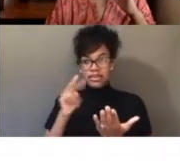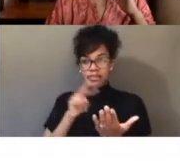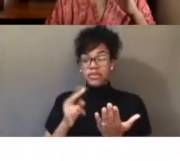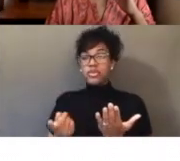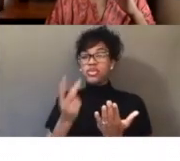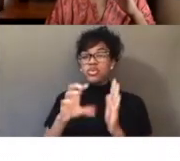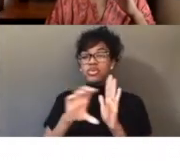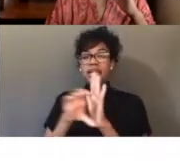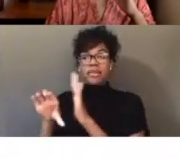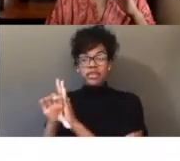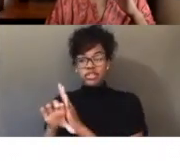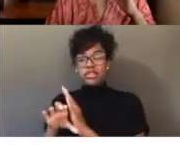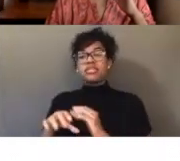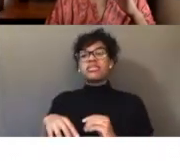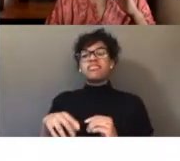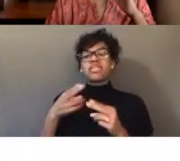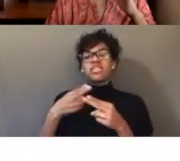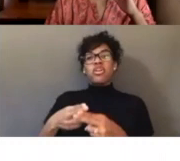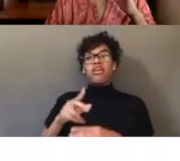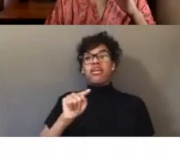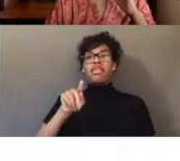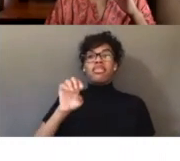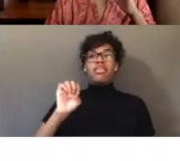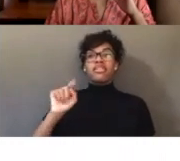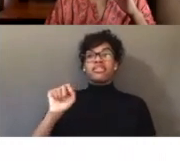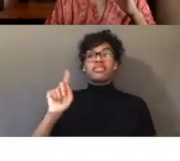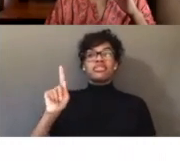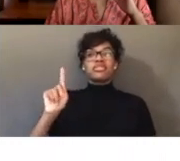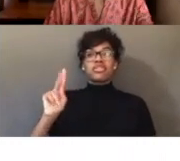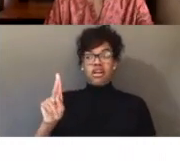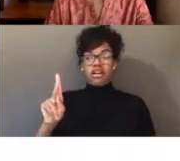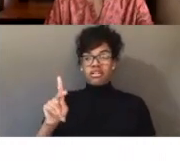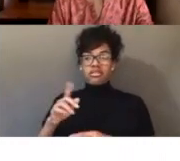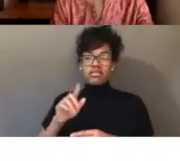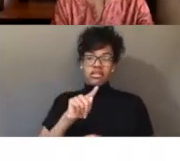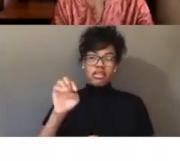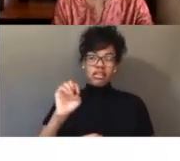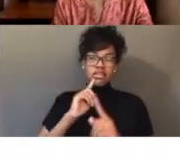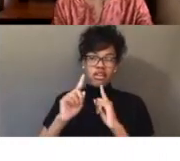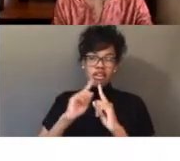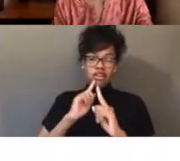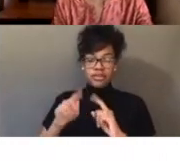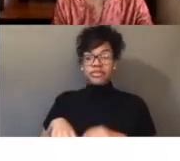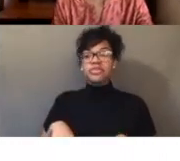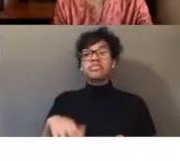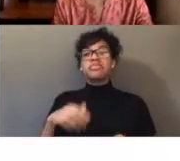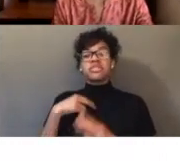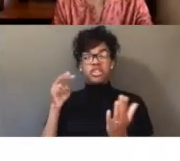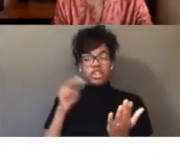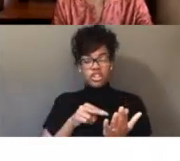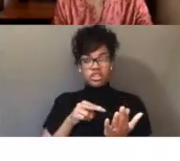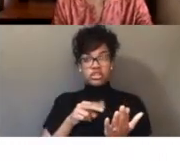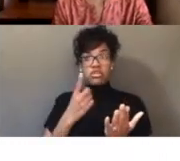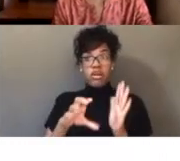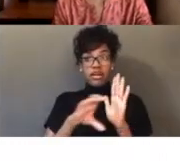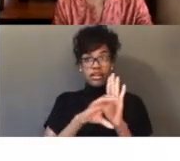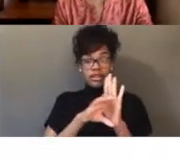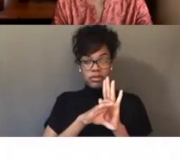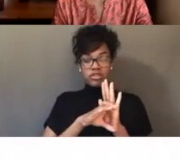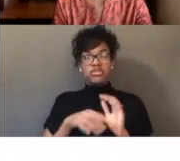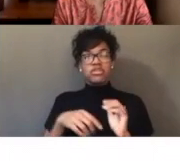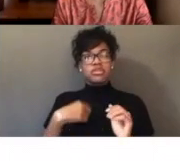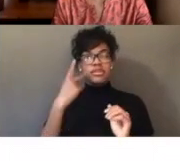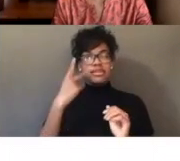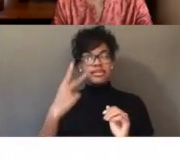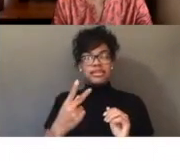with his son about the most critical issue they may encounter as adolescents. In one image, the father and son were Black. In